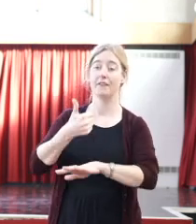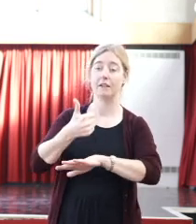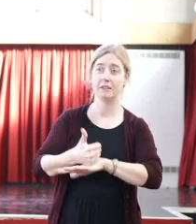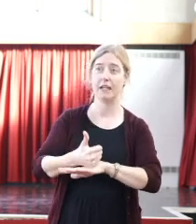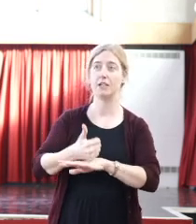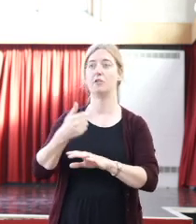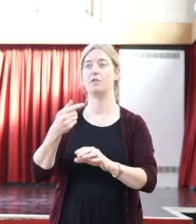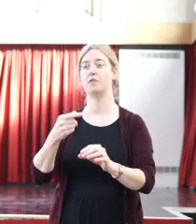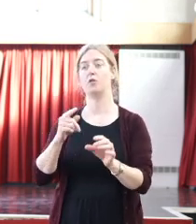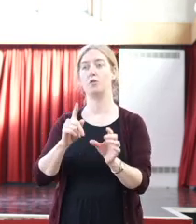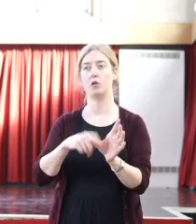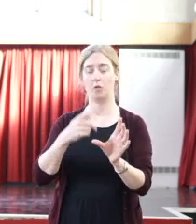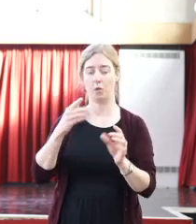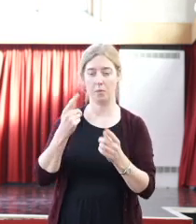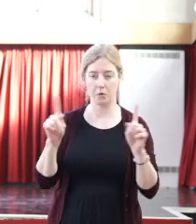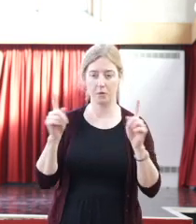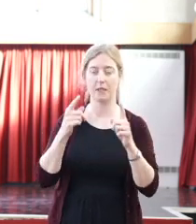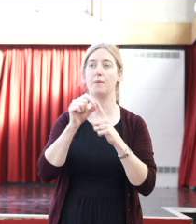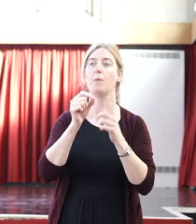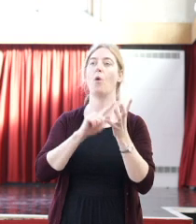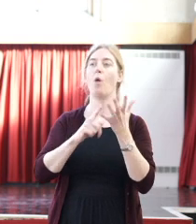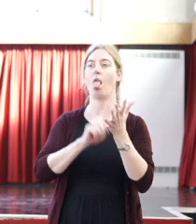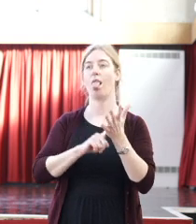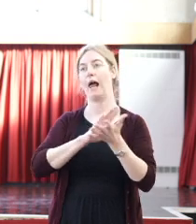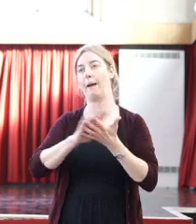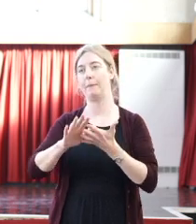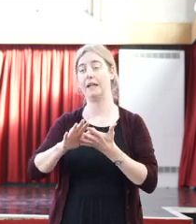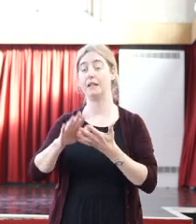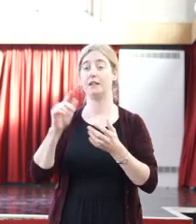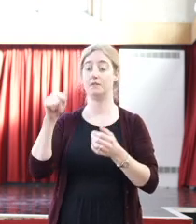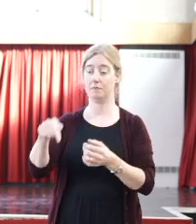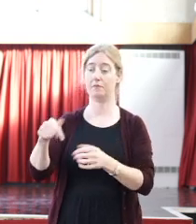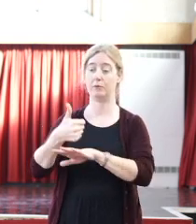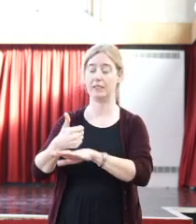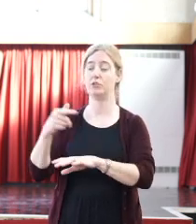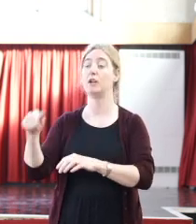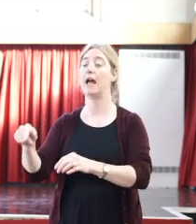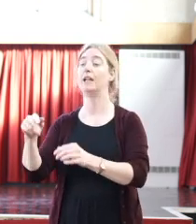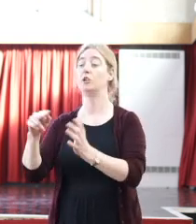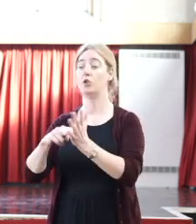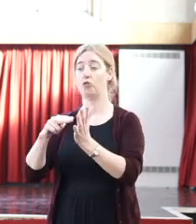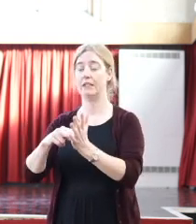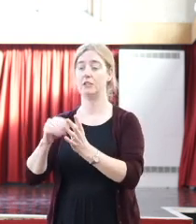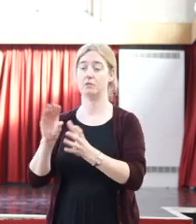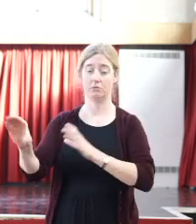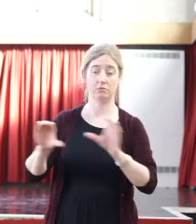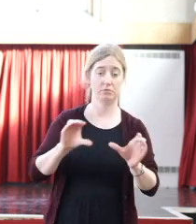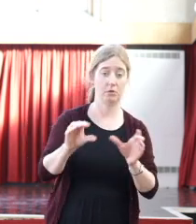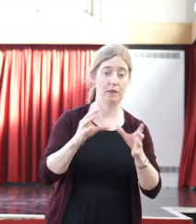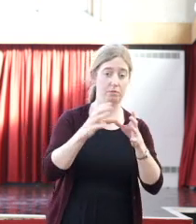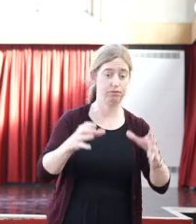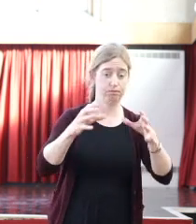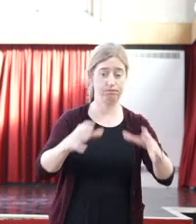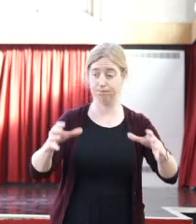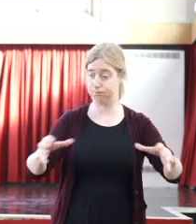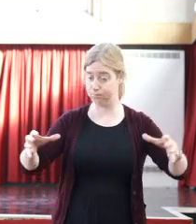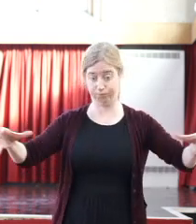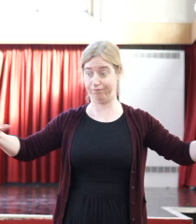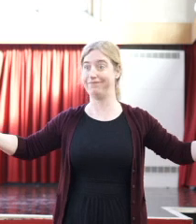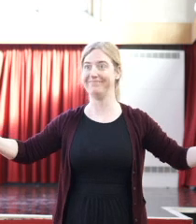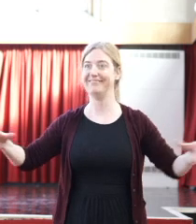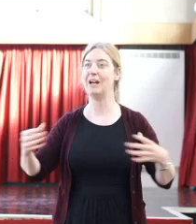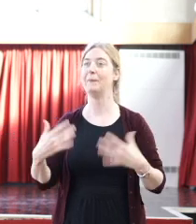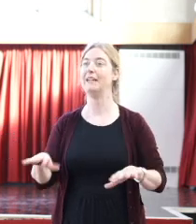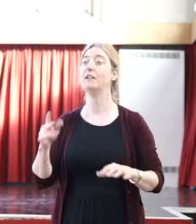Hamlin Foundation, alongside support from Norwich Charities. We saw a mass expansion of this activity. We now work